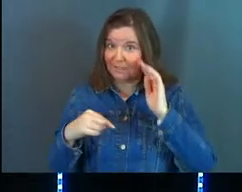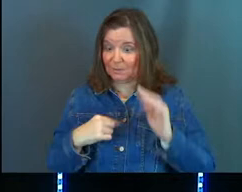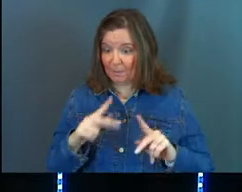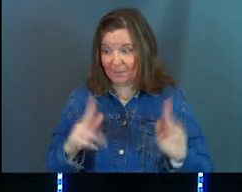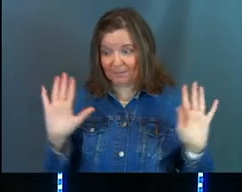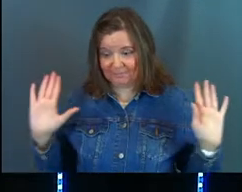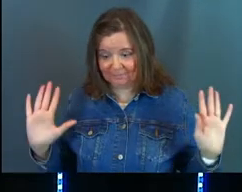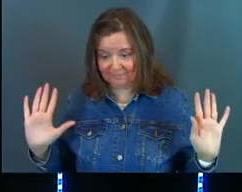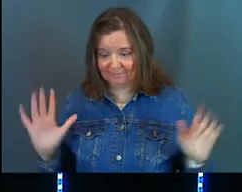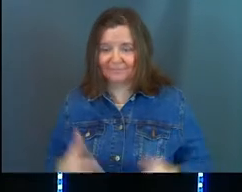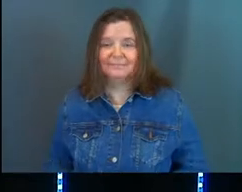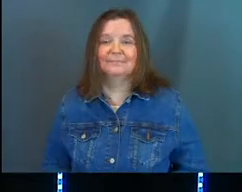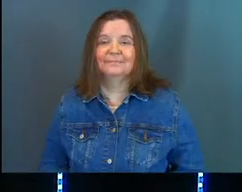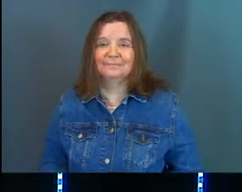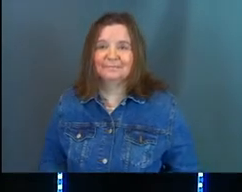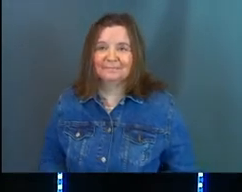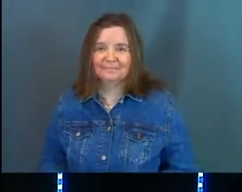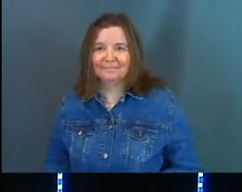one, folks.